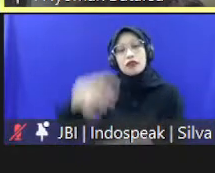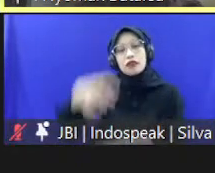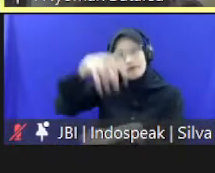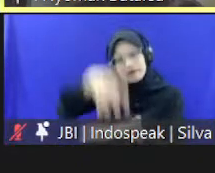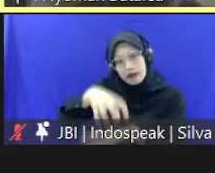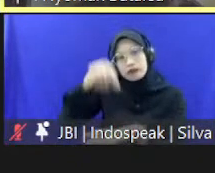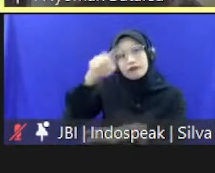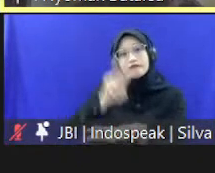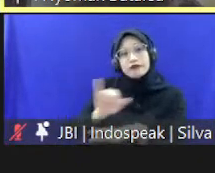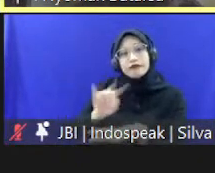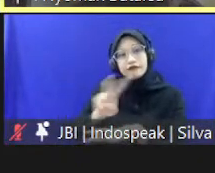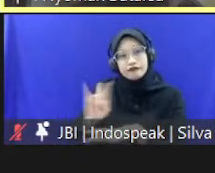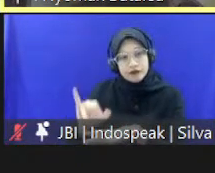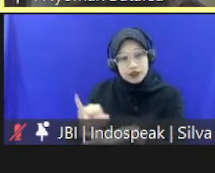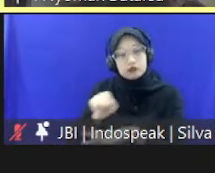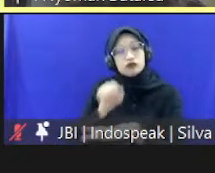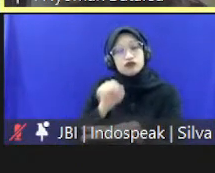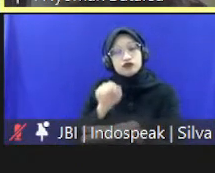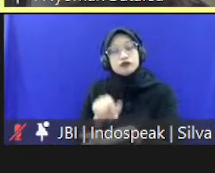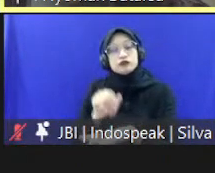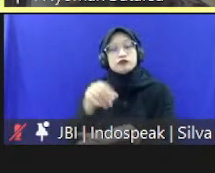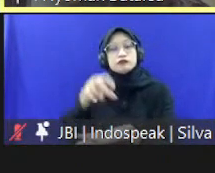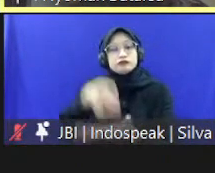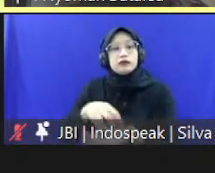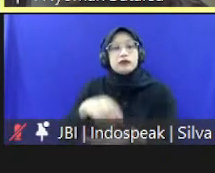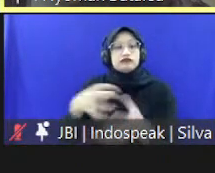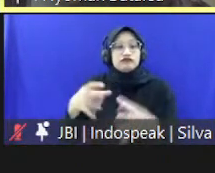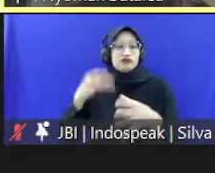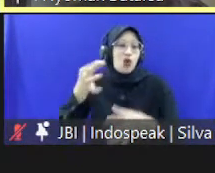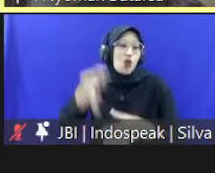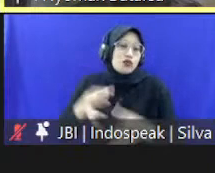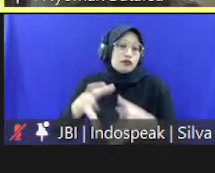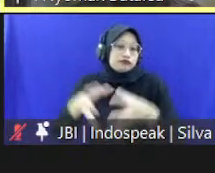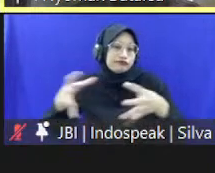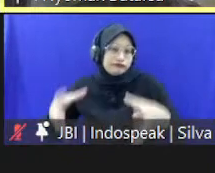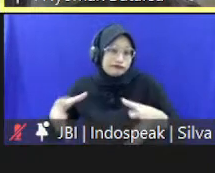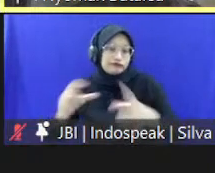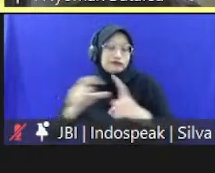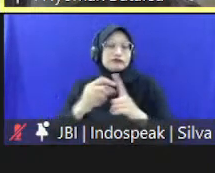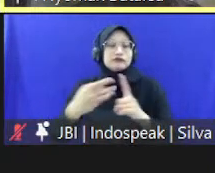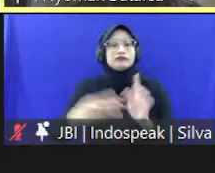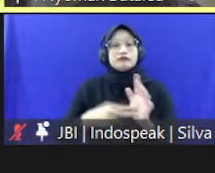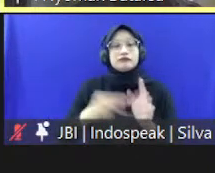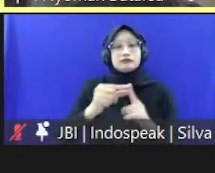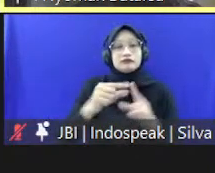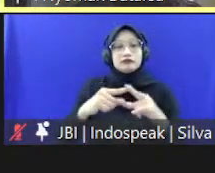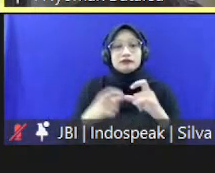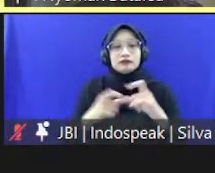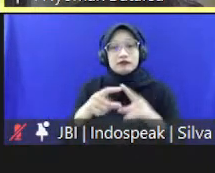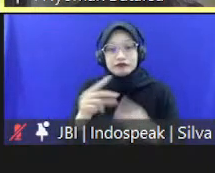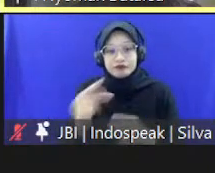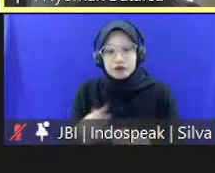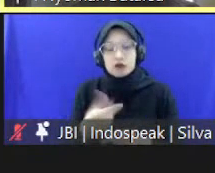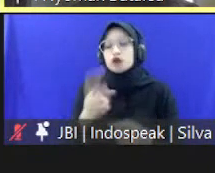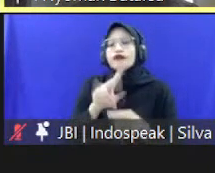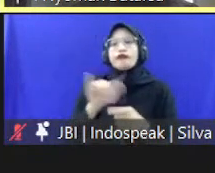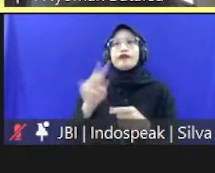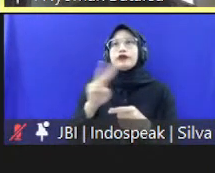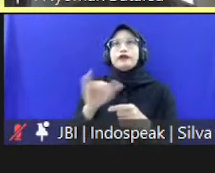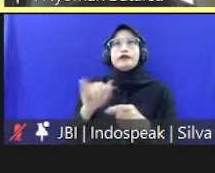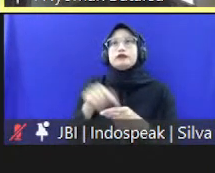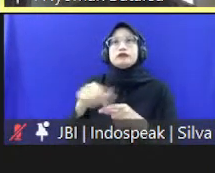stable job for Fifi, recognition from health professionals leading to less stigma and discrimination.